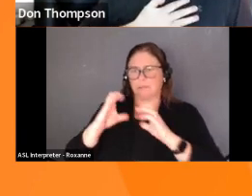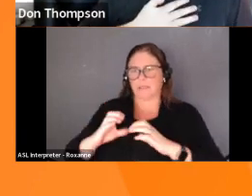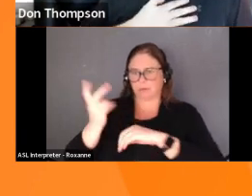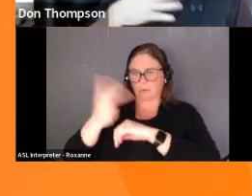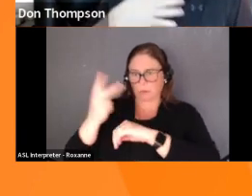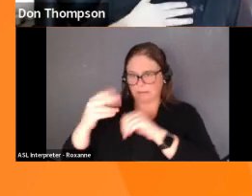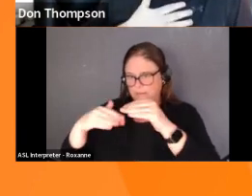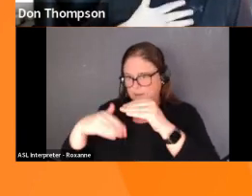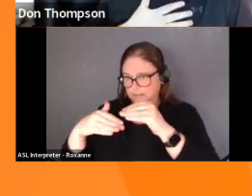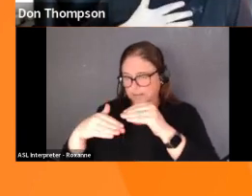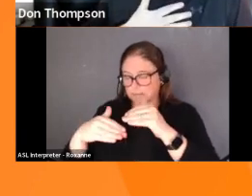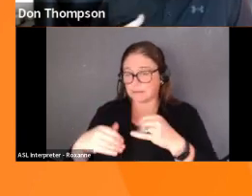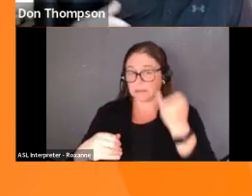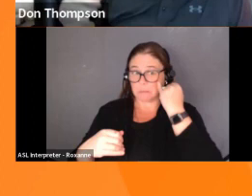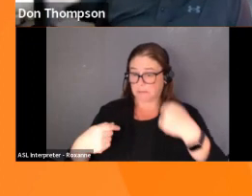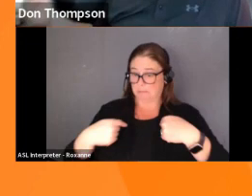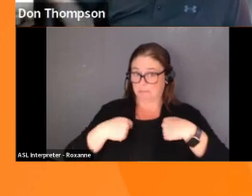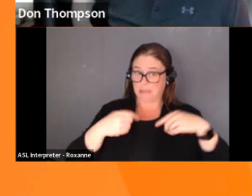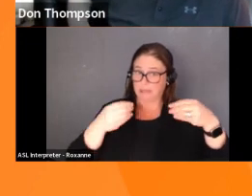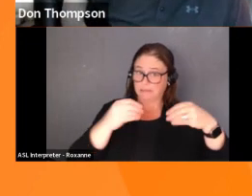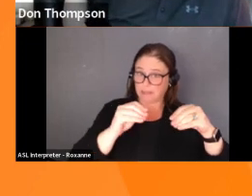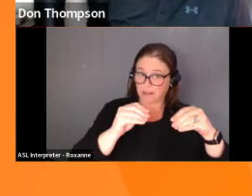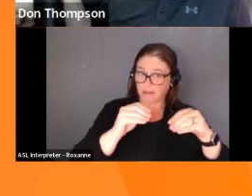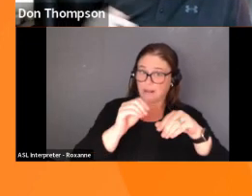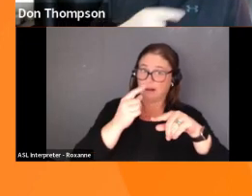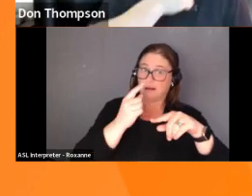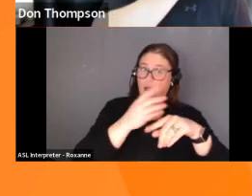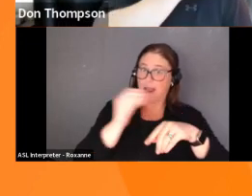If I'm selling it and shipping it from my own